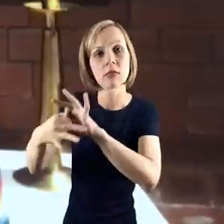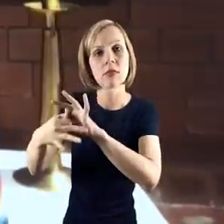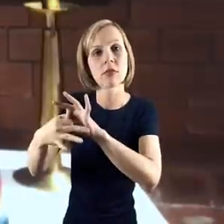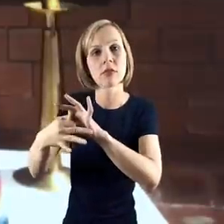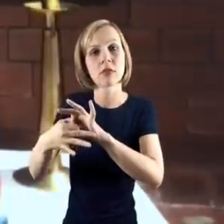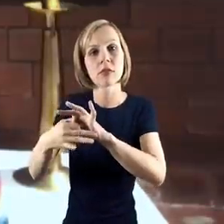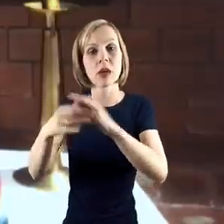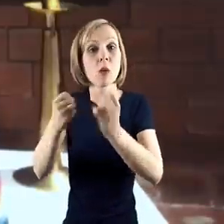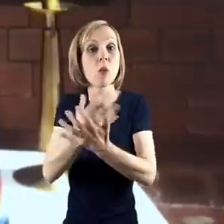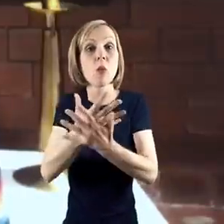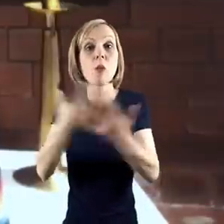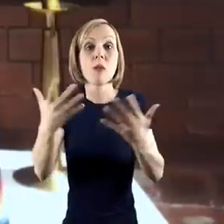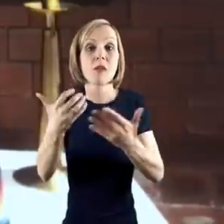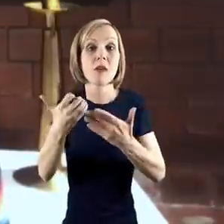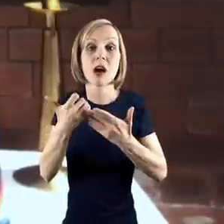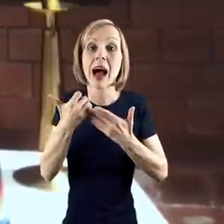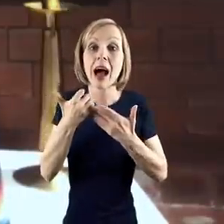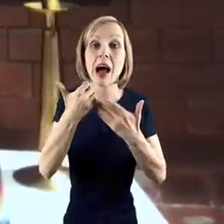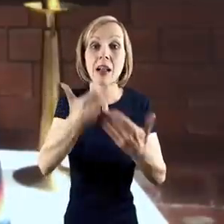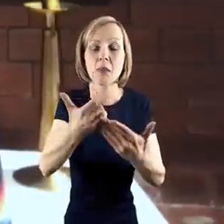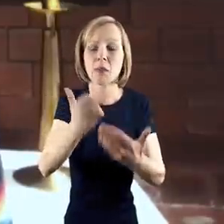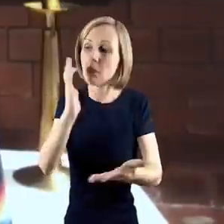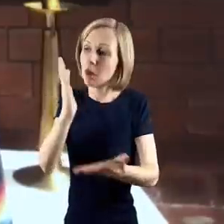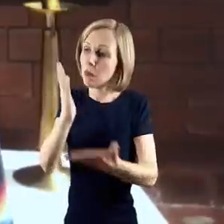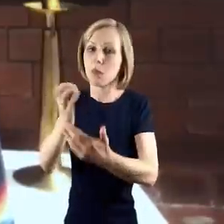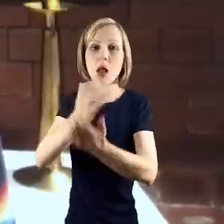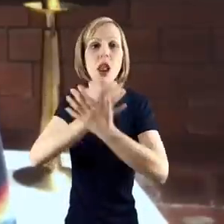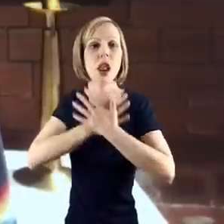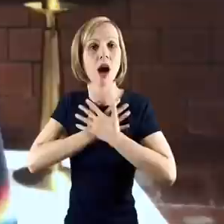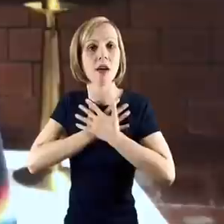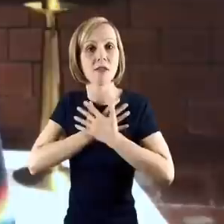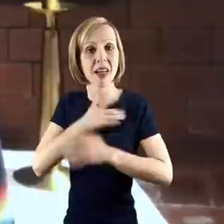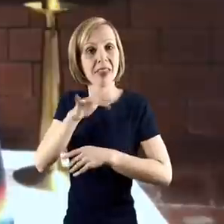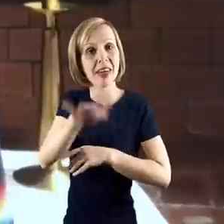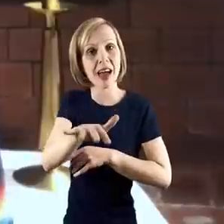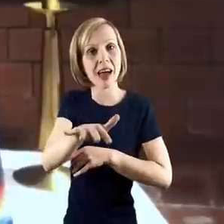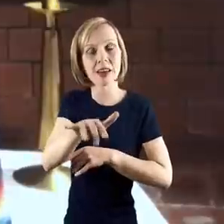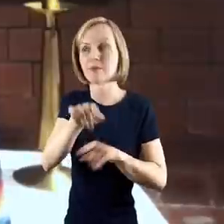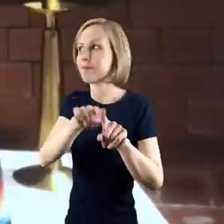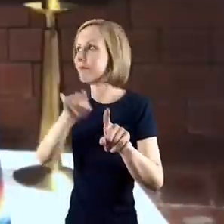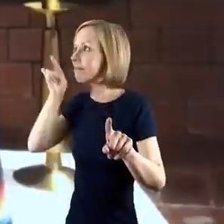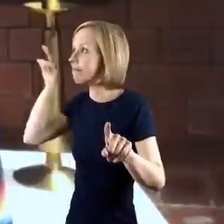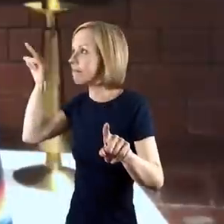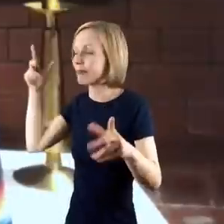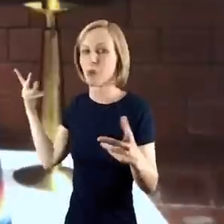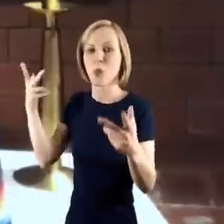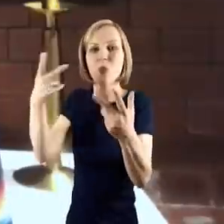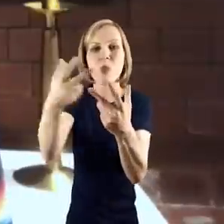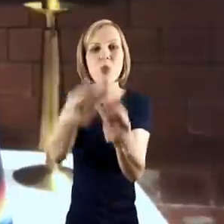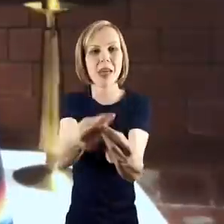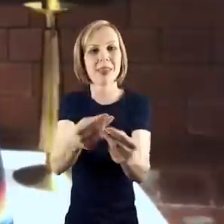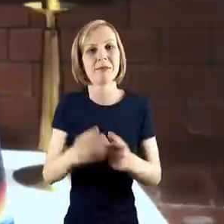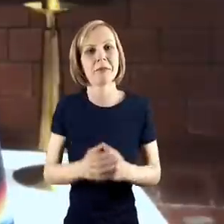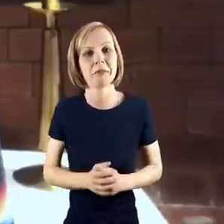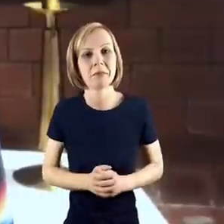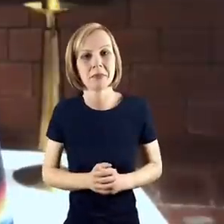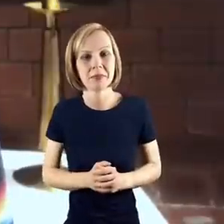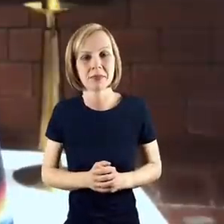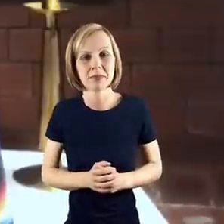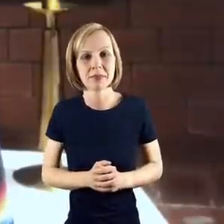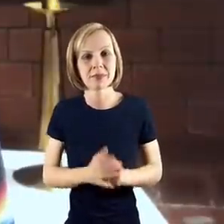Wherever charity and true love are found, God is dwelling there.